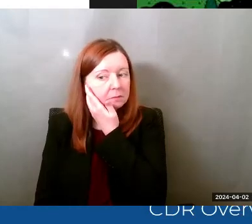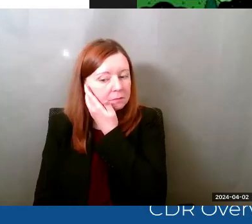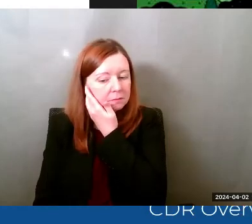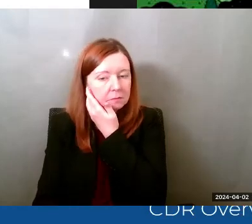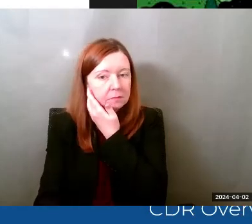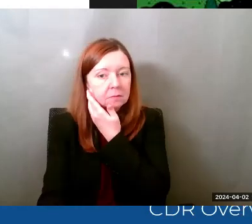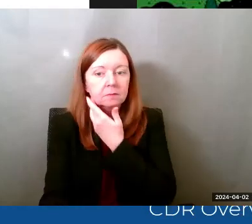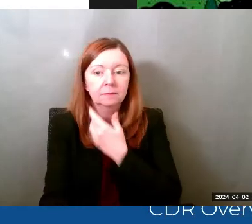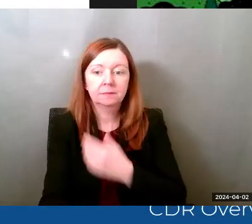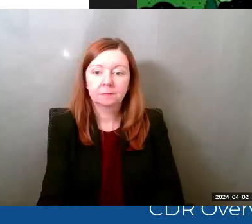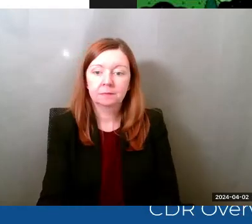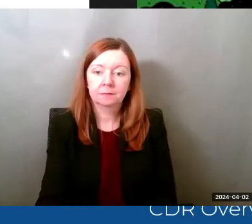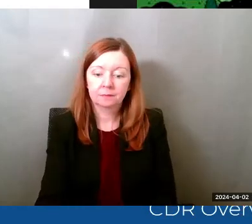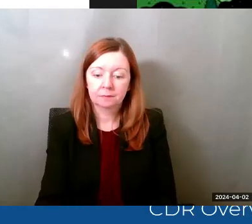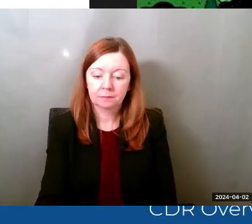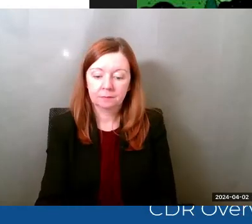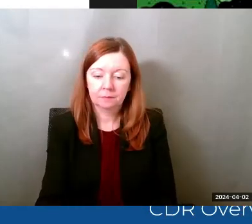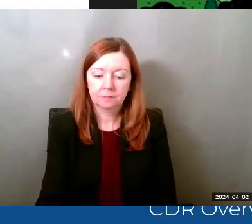You're on mute, Sherveen.